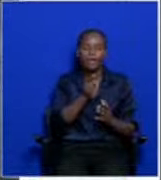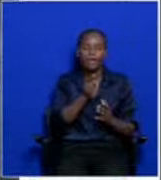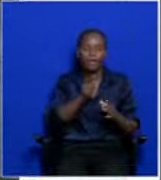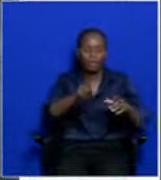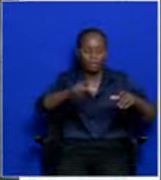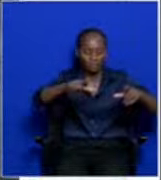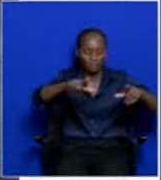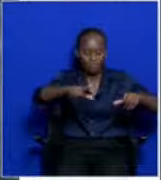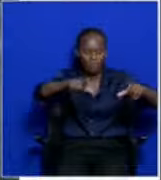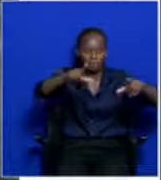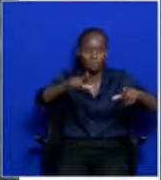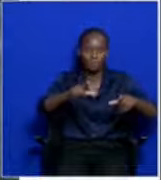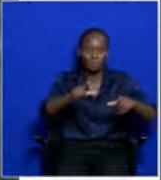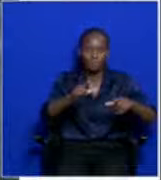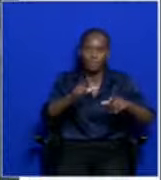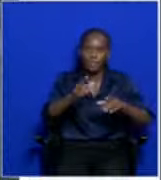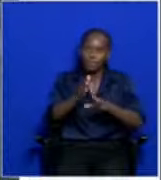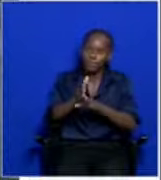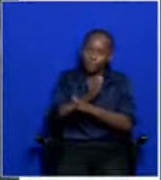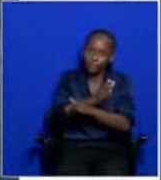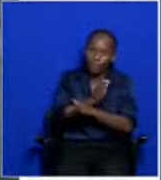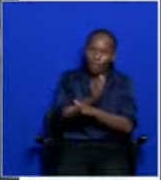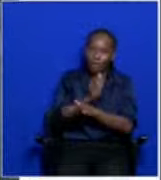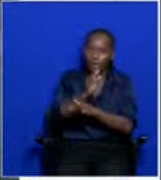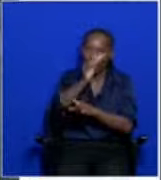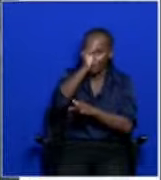inside the bag. It is